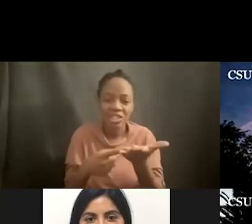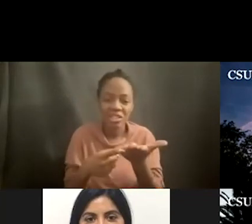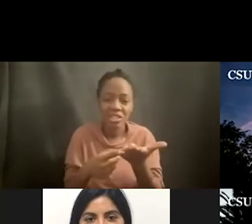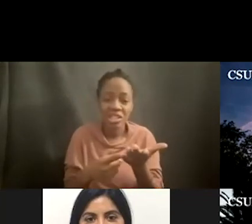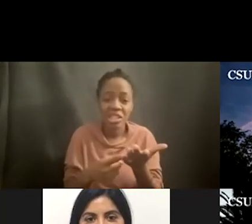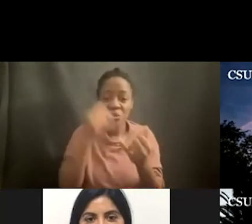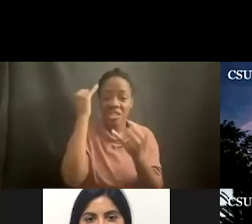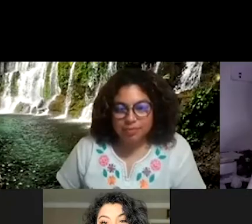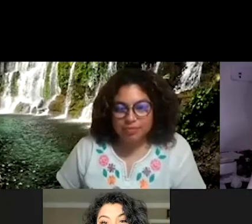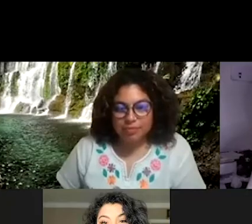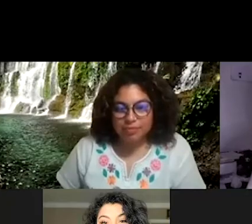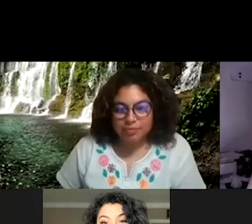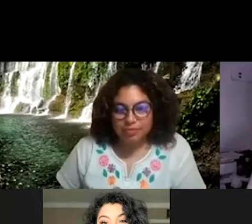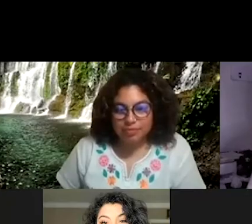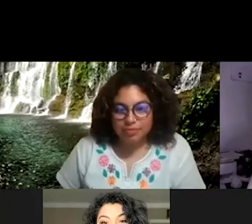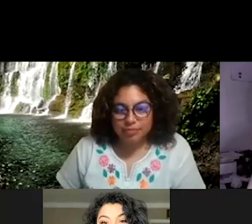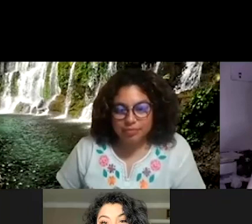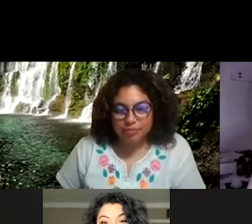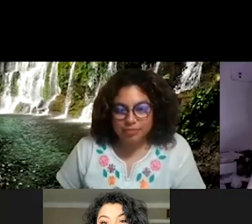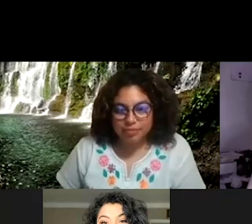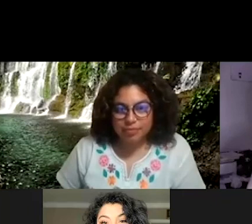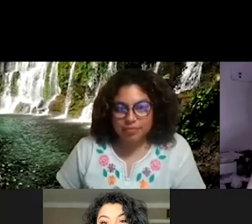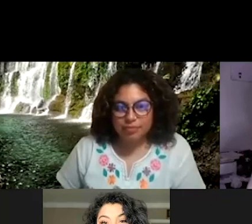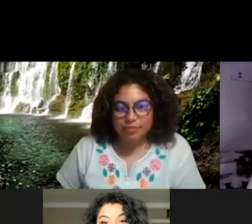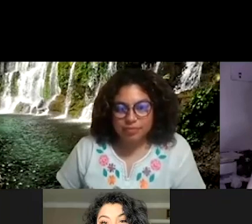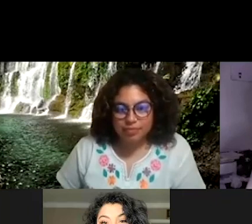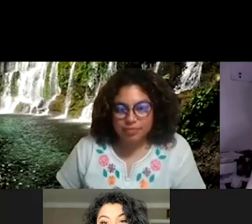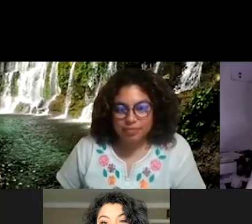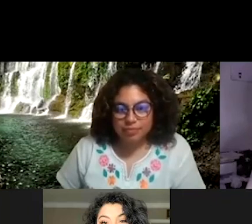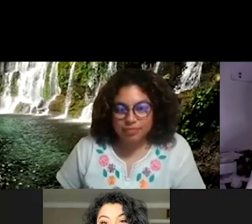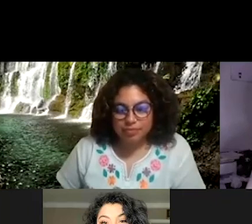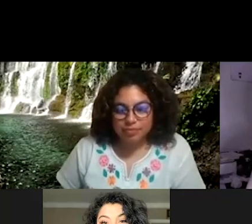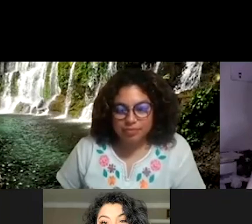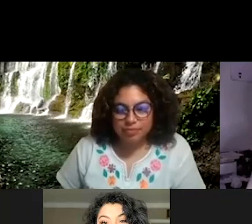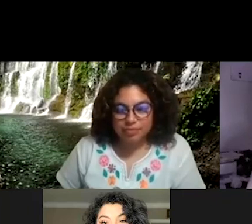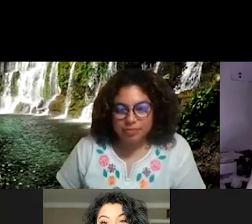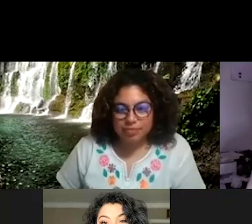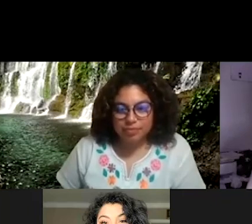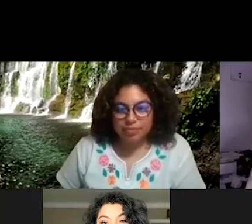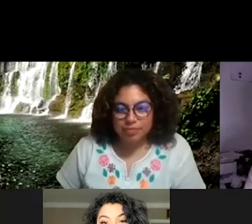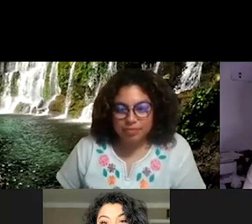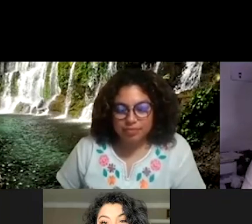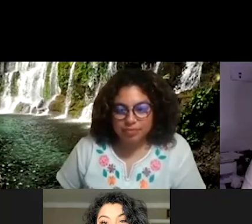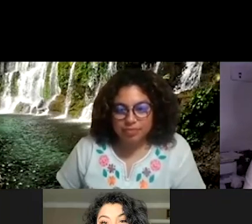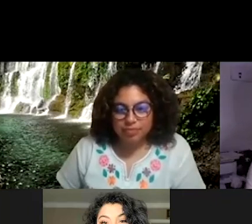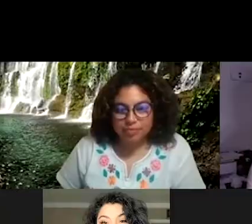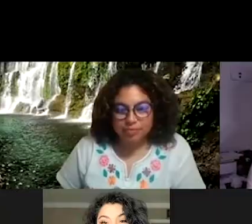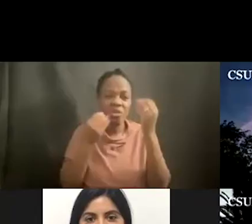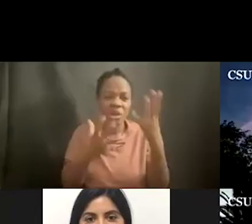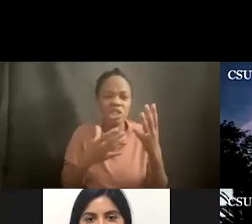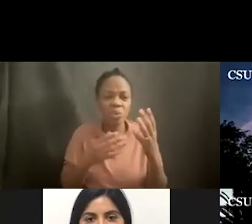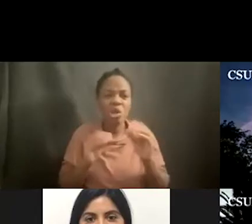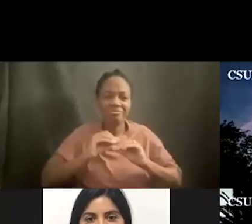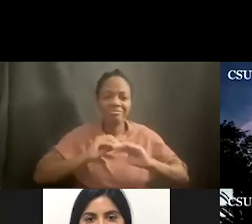your calendars and join me on February 15th for a conversation with the president. More information about that will be going out shortly,